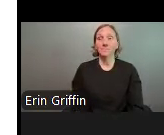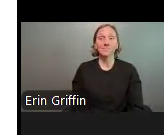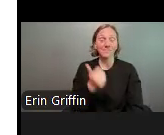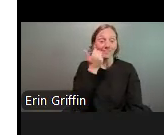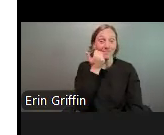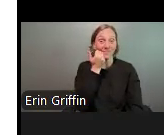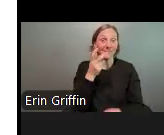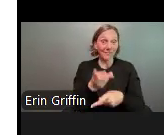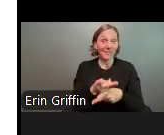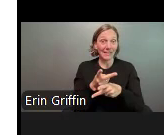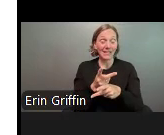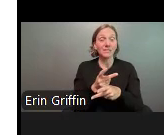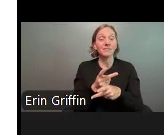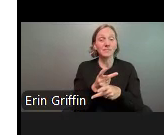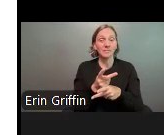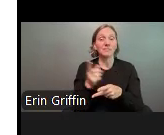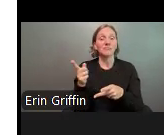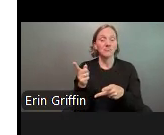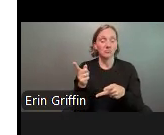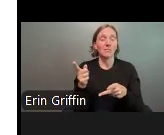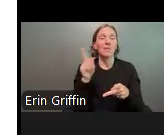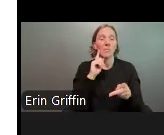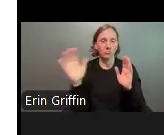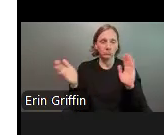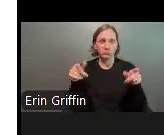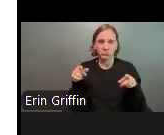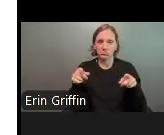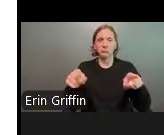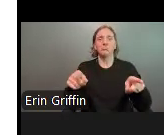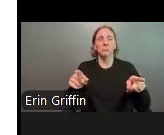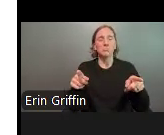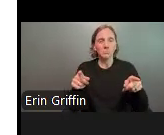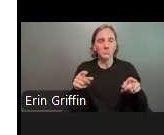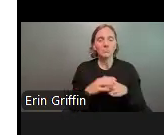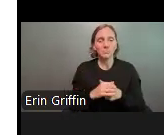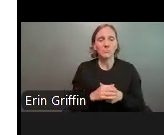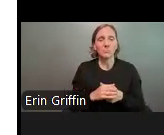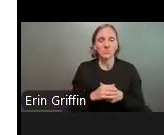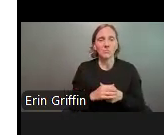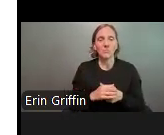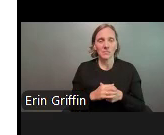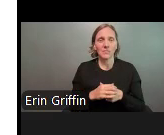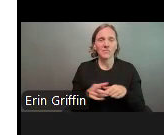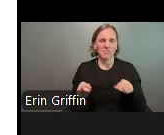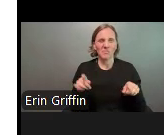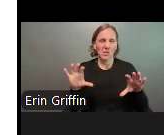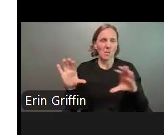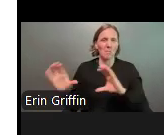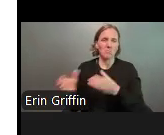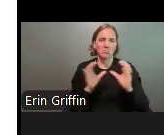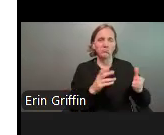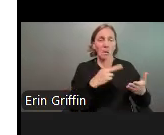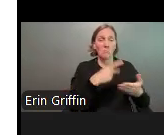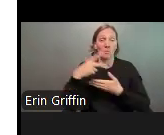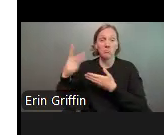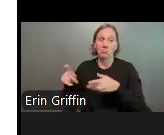Dental care, another one that mirrors very closely to our Apple Health integrated managed care structure, where we have